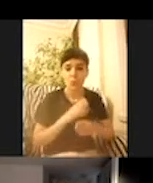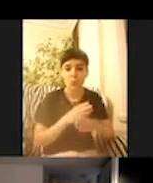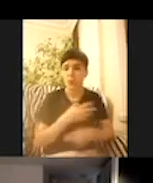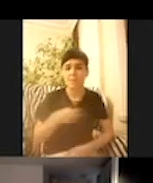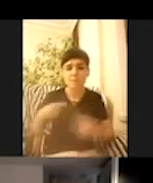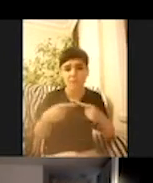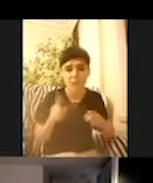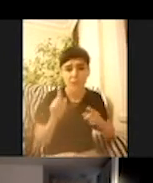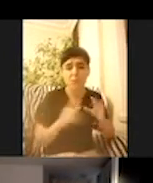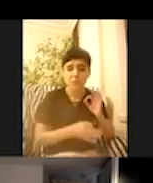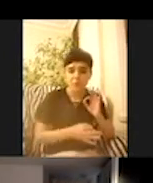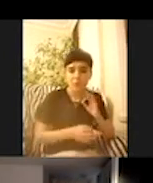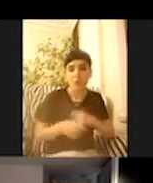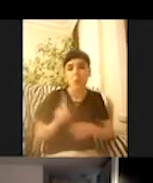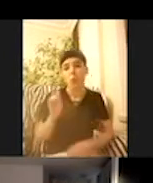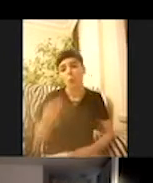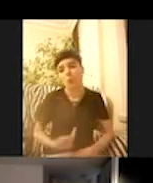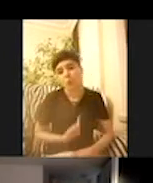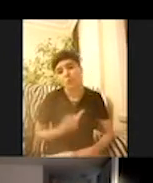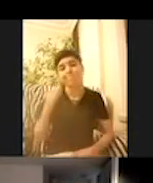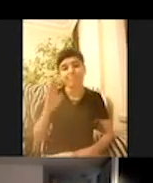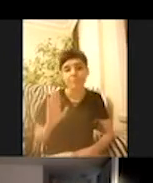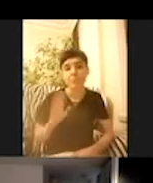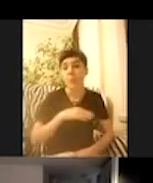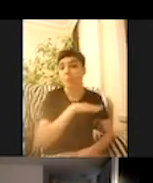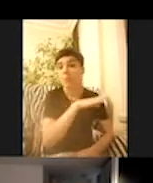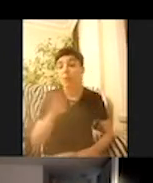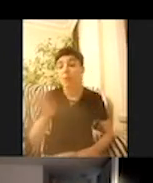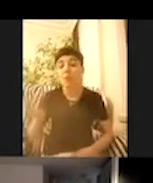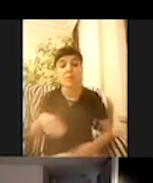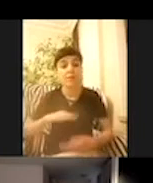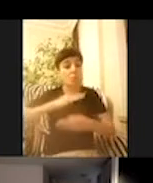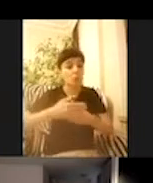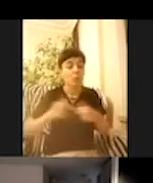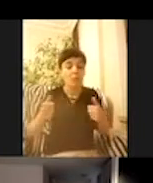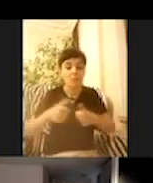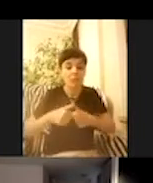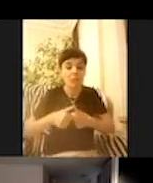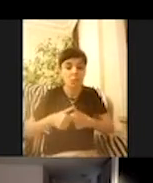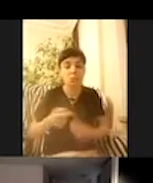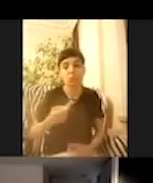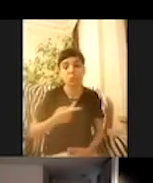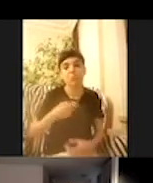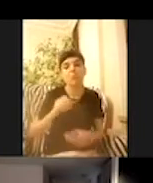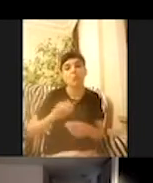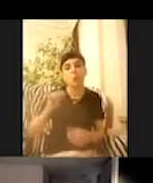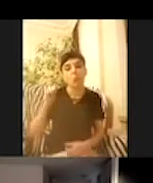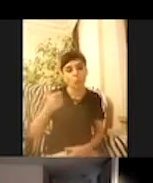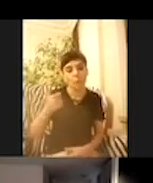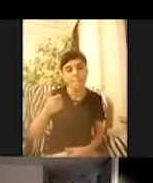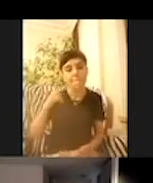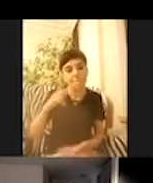if I have to do this or not. But I did it, and it went real public on the also at the